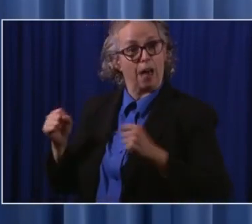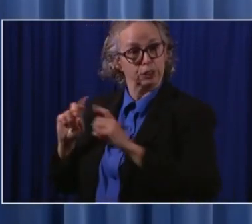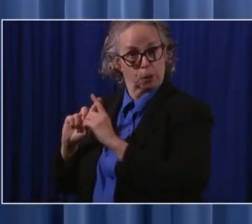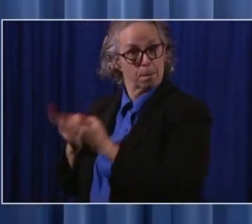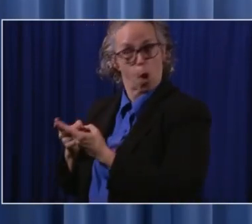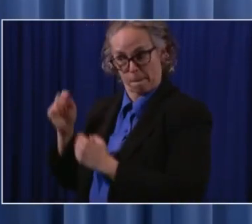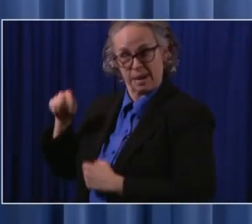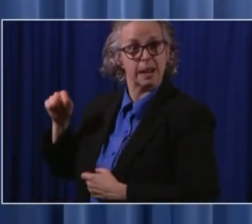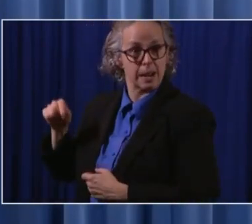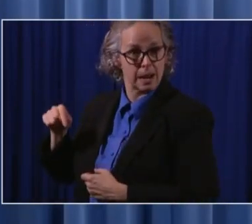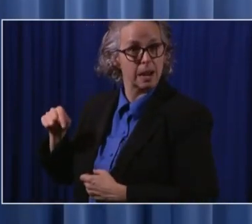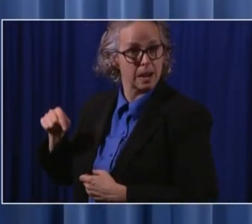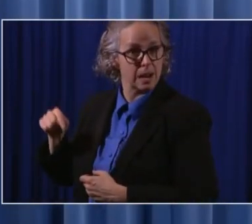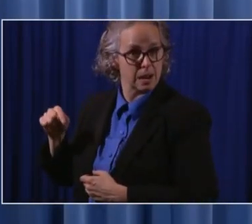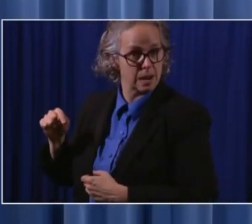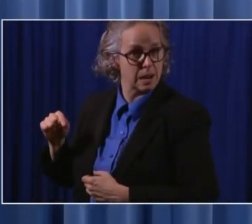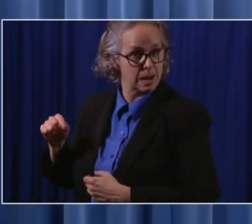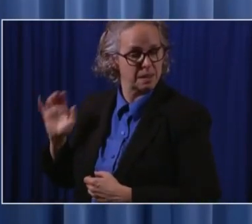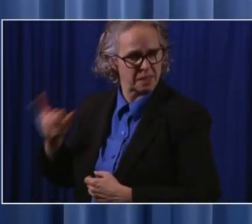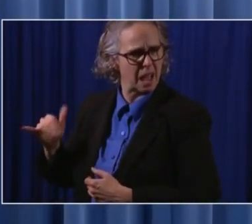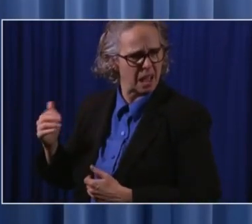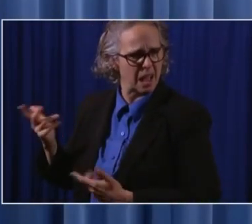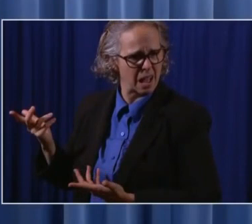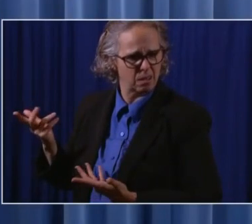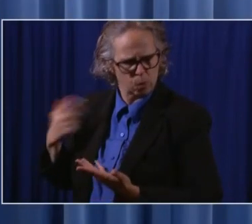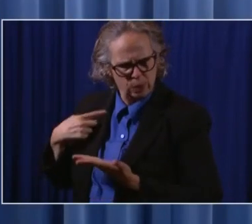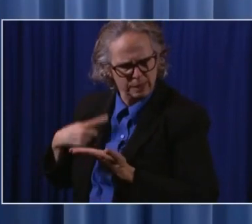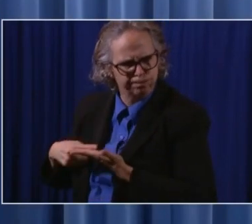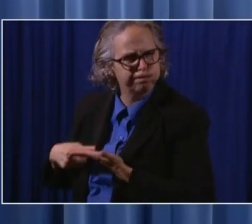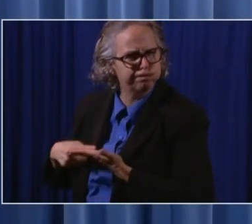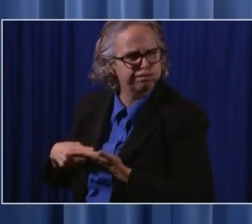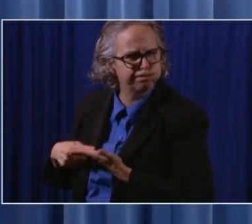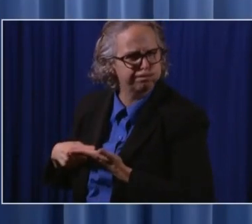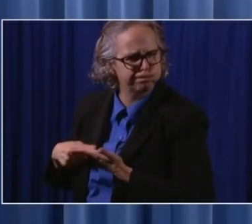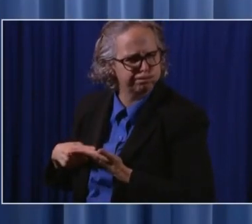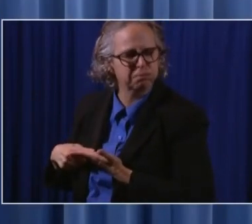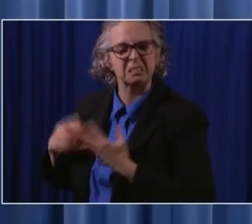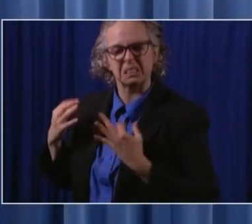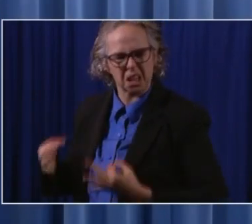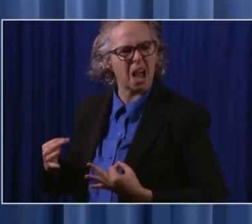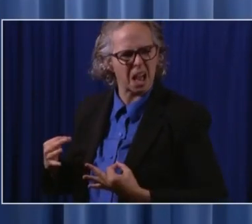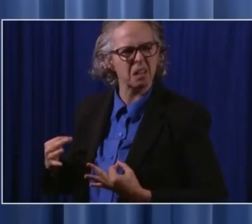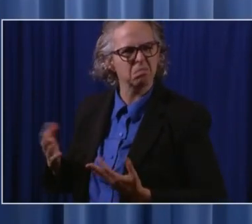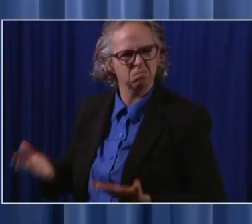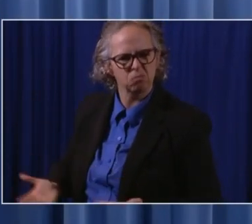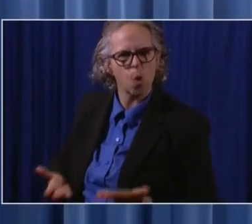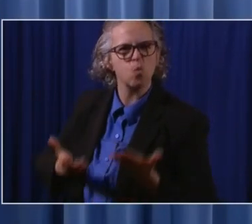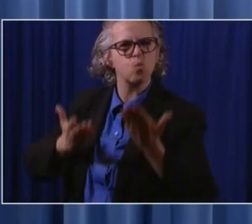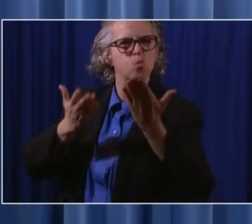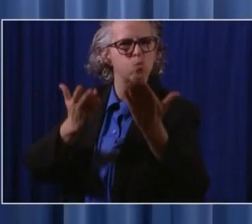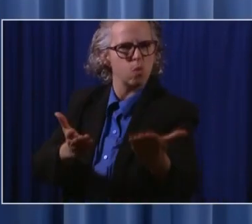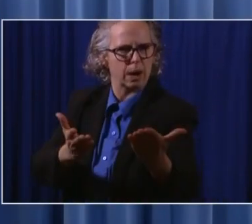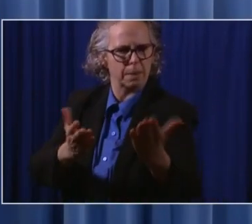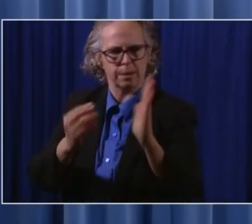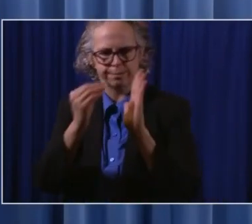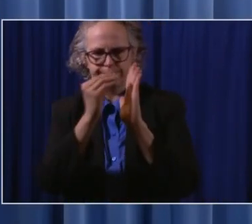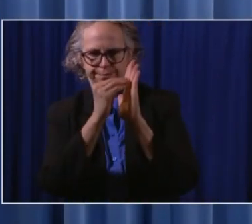your local health department, has distilled down. And again,